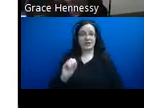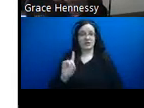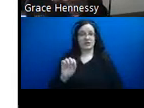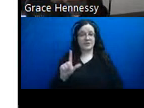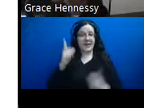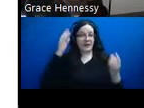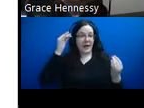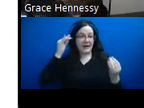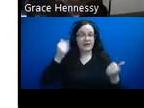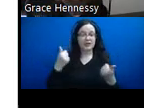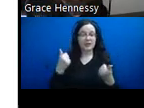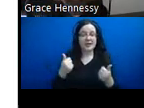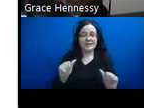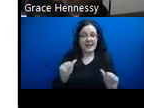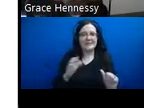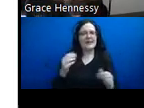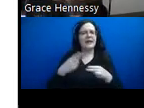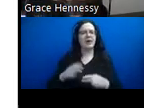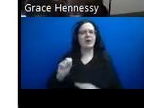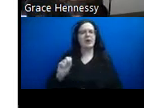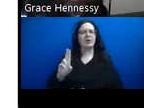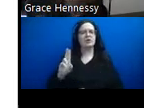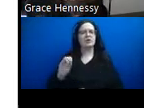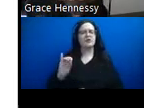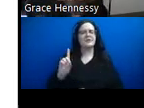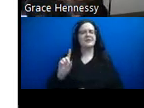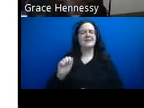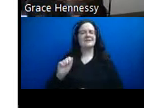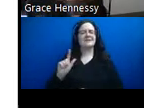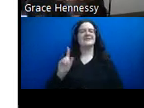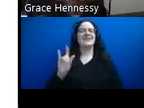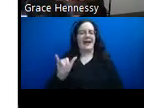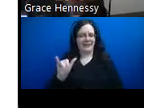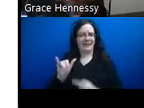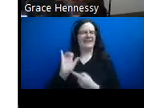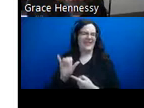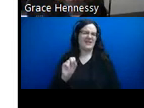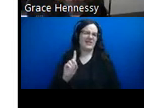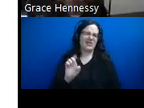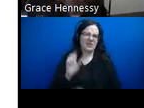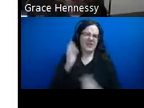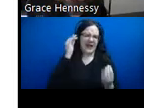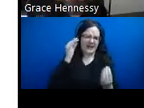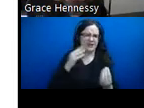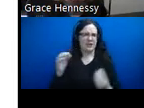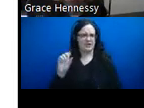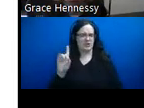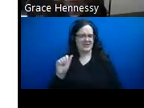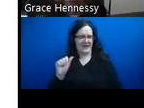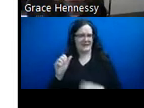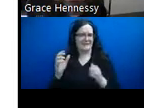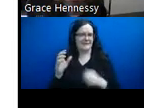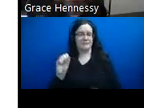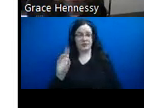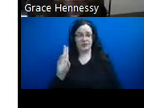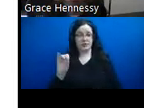suicide attempts, and what they called suicidality, which was a composite of suicidal ideation and suicide attempts.